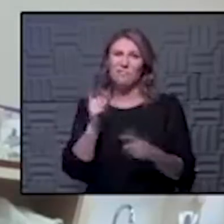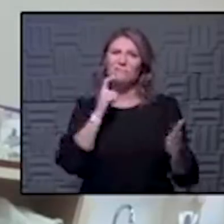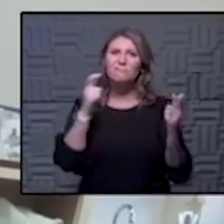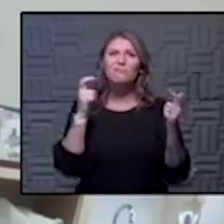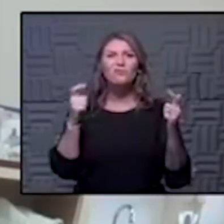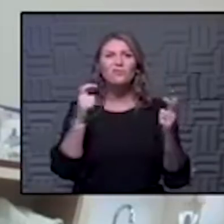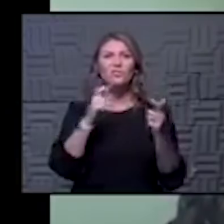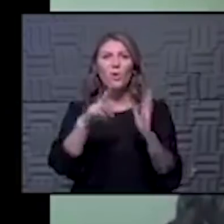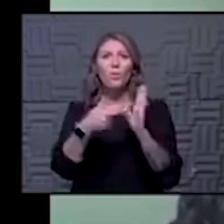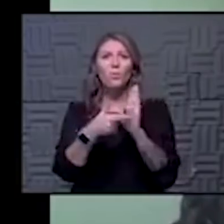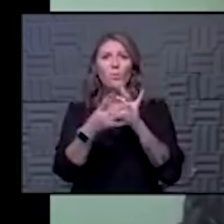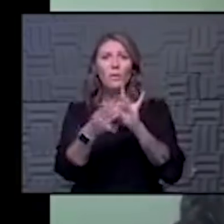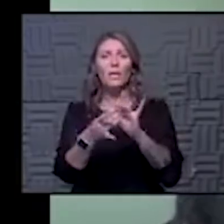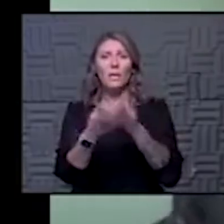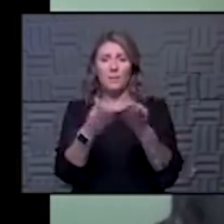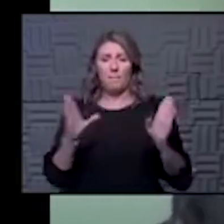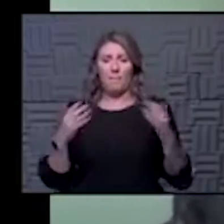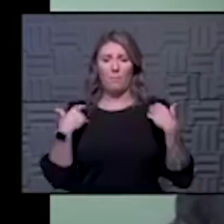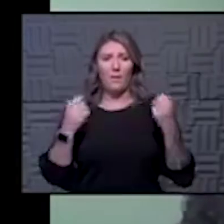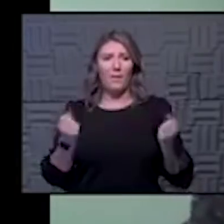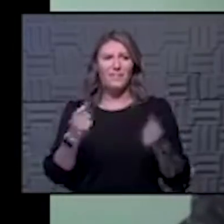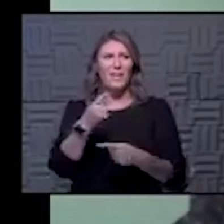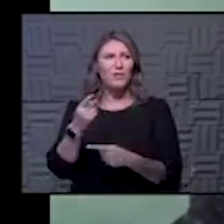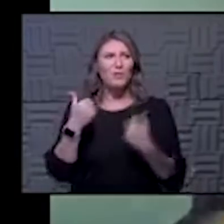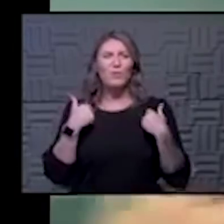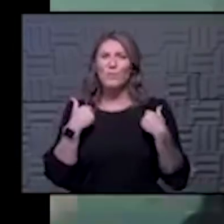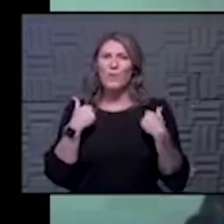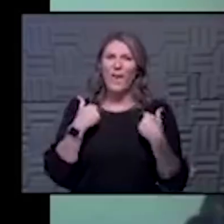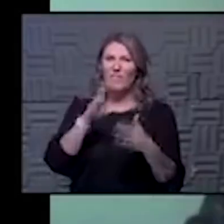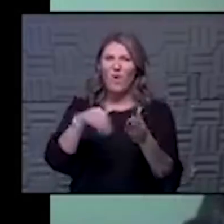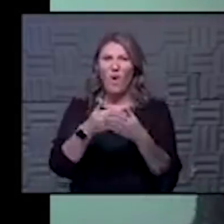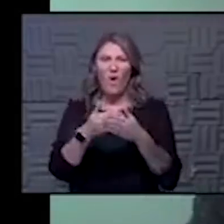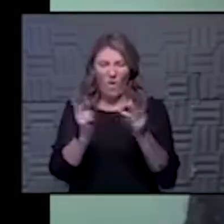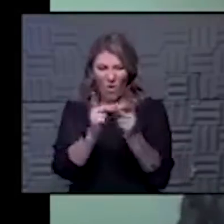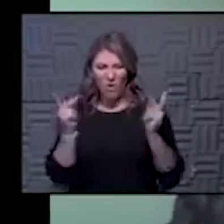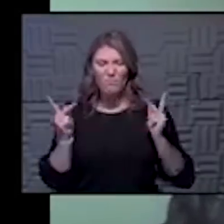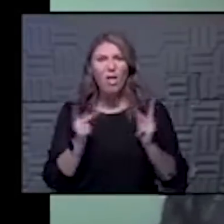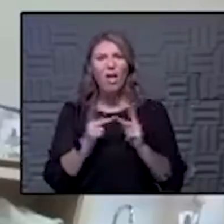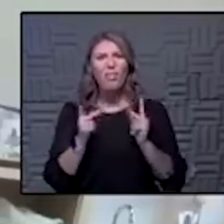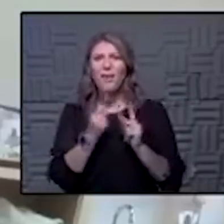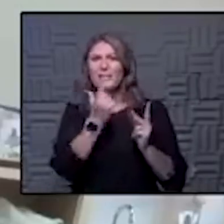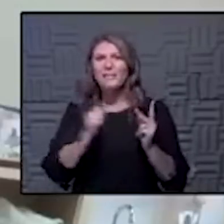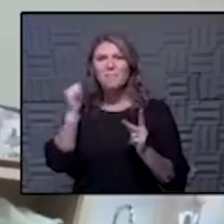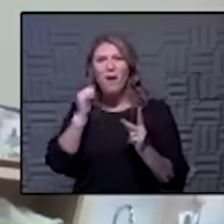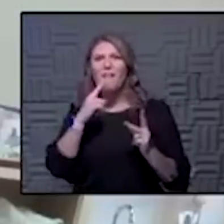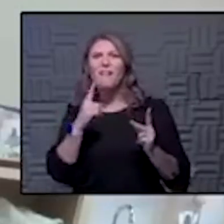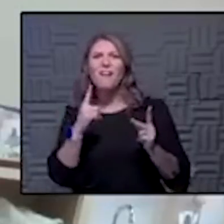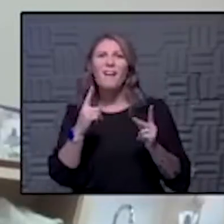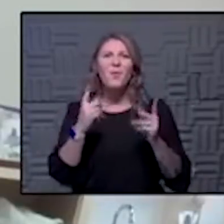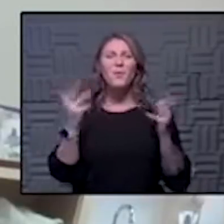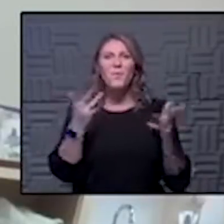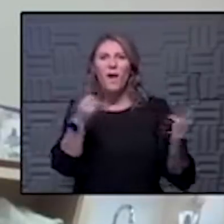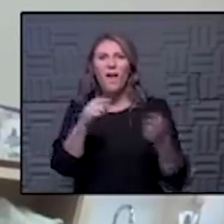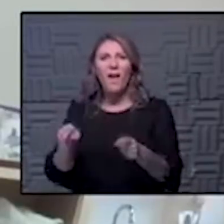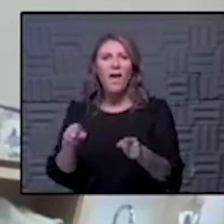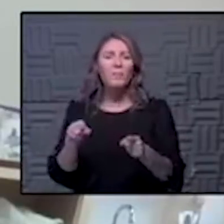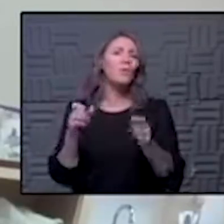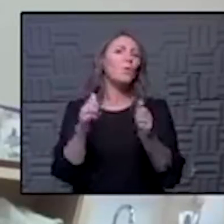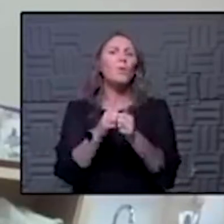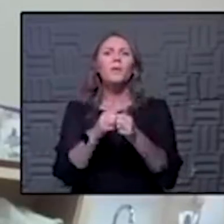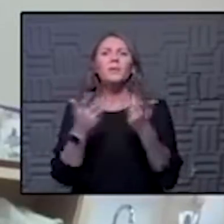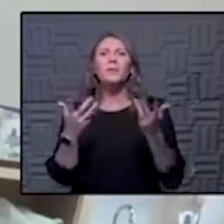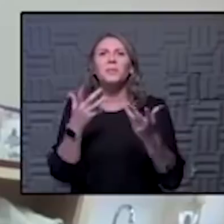public health. And you've got a sink behind you. You've got like a whole place to do good infection control behind you, Garold. Talk to us a little bit about what's going on